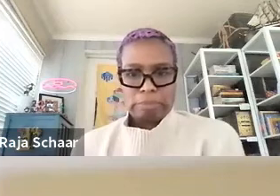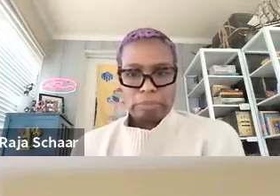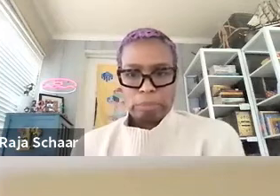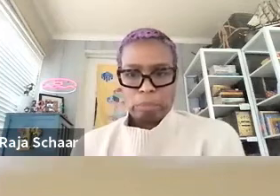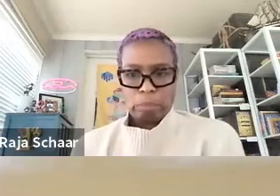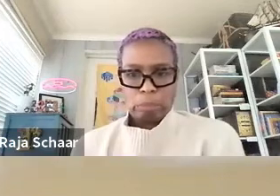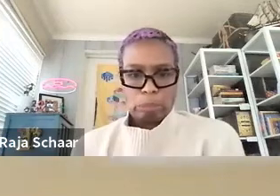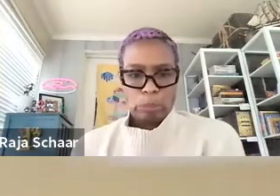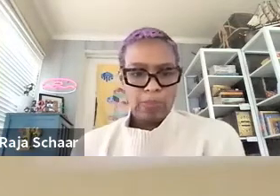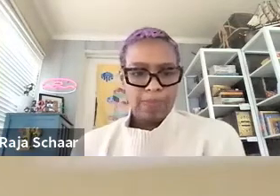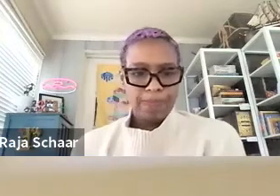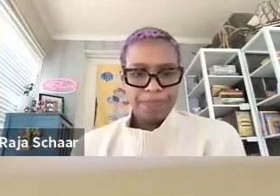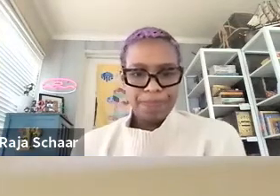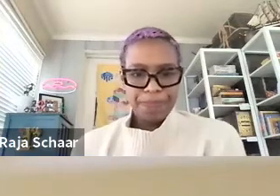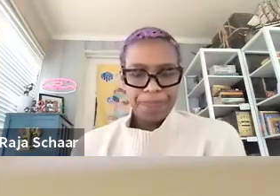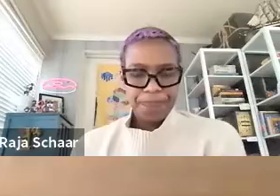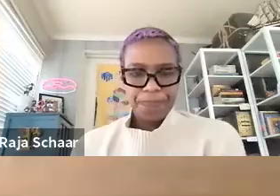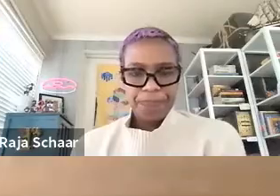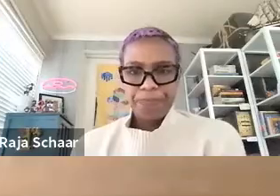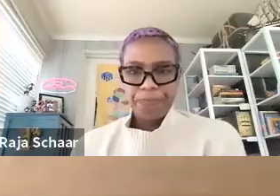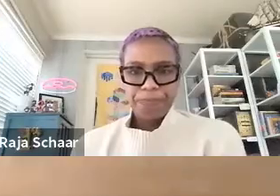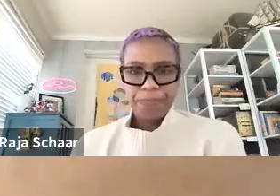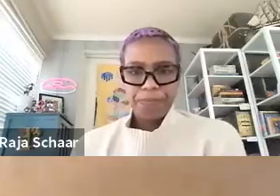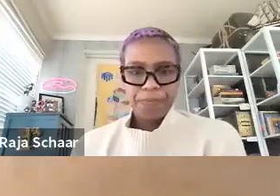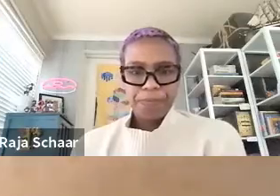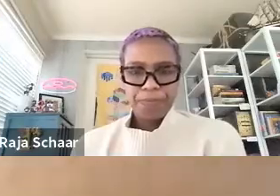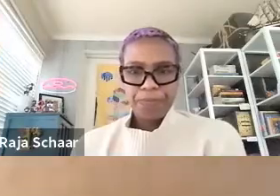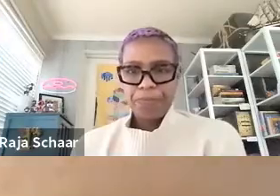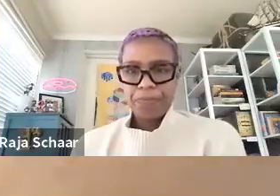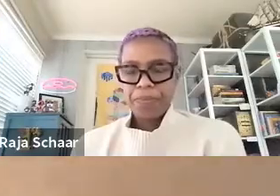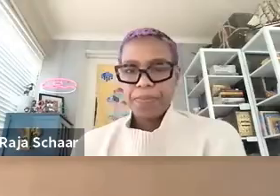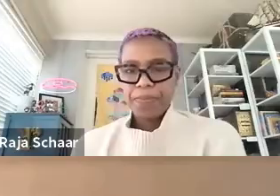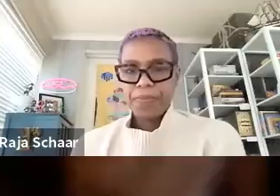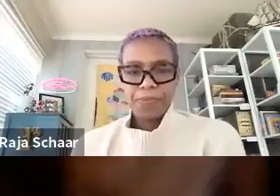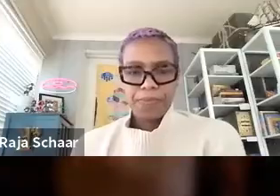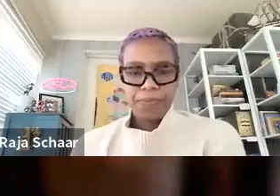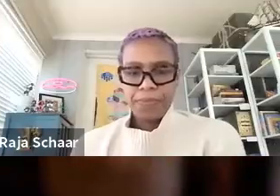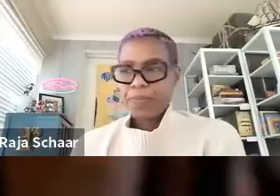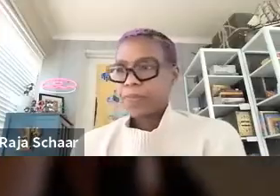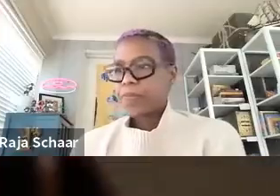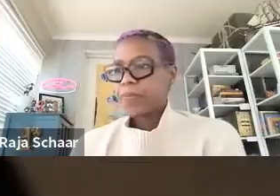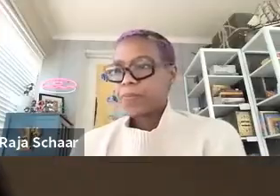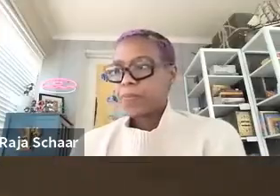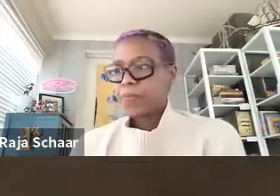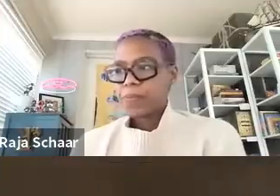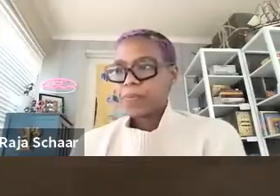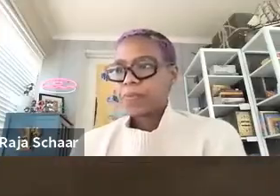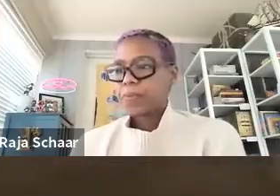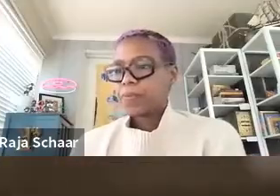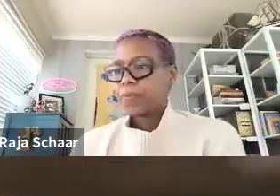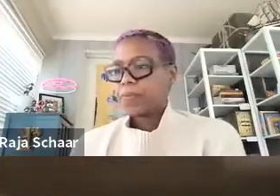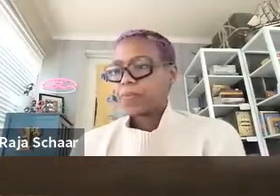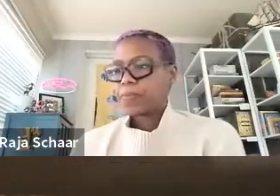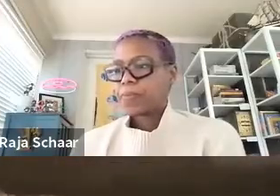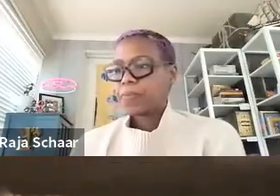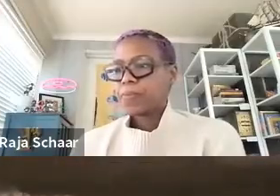amplifying like what you normally. So an amplification cloak. Go. A bodysuit. What does this bodysuit do? Protects you from any kind of